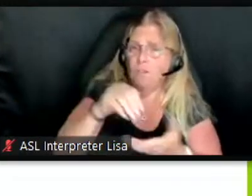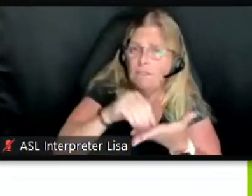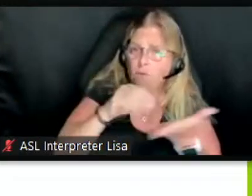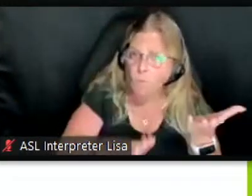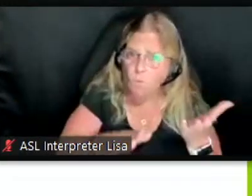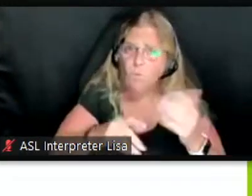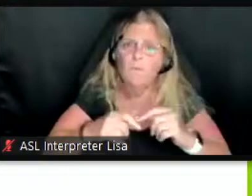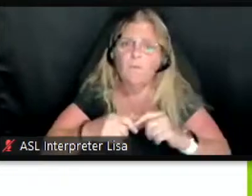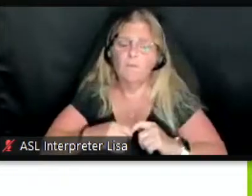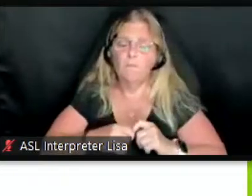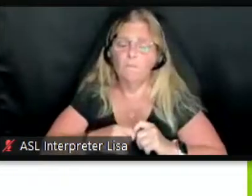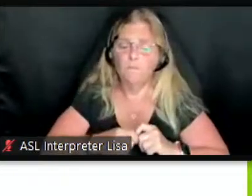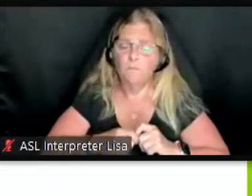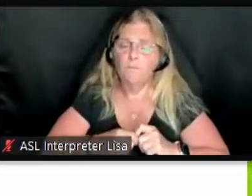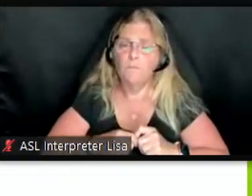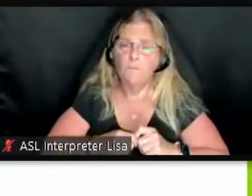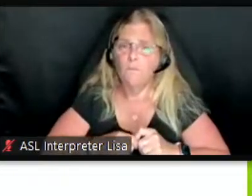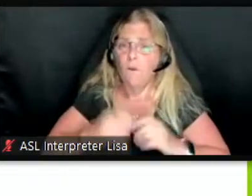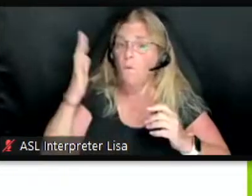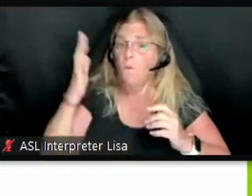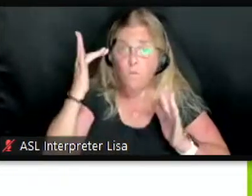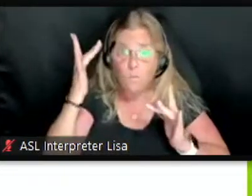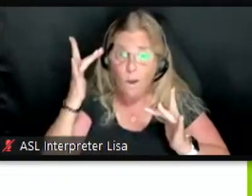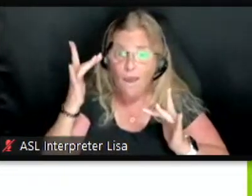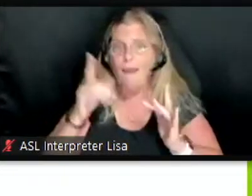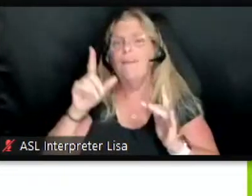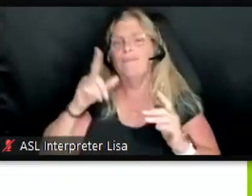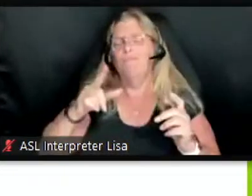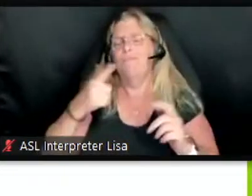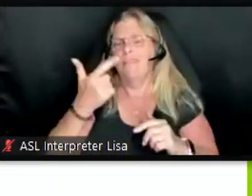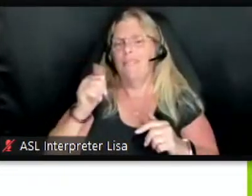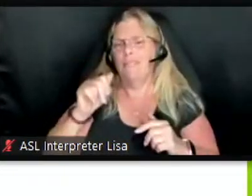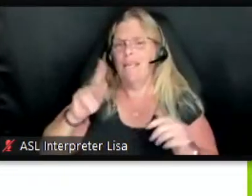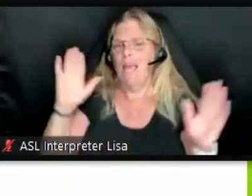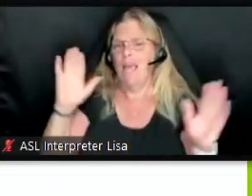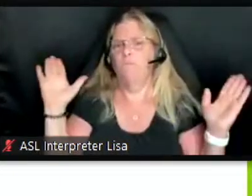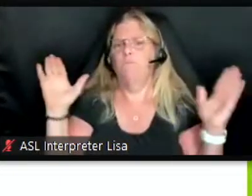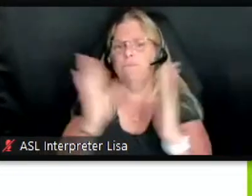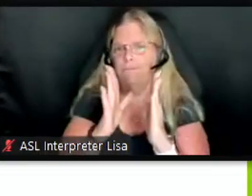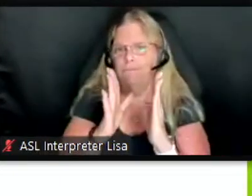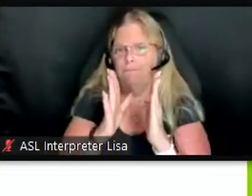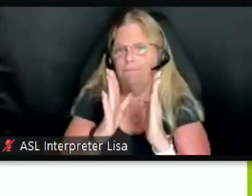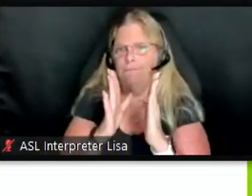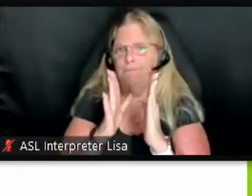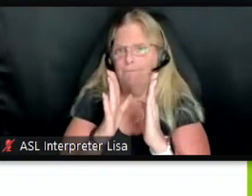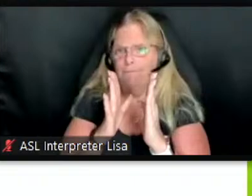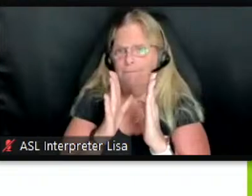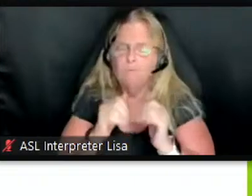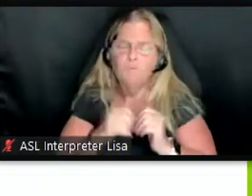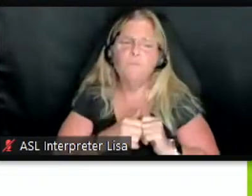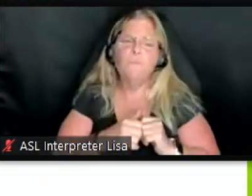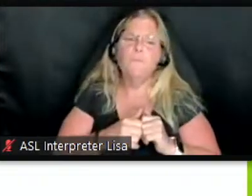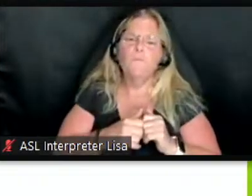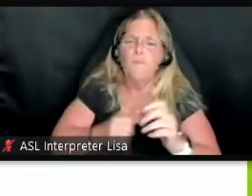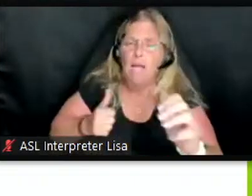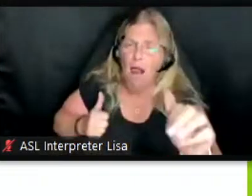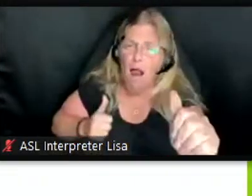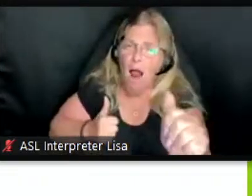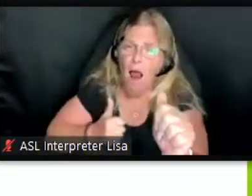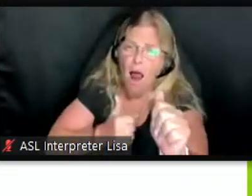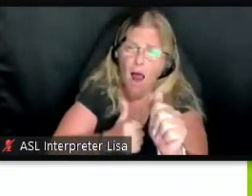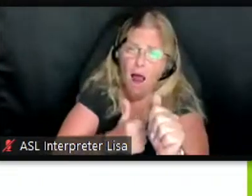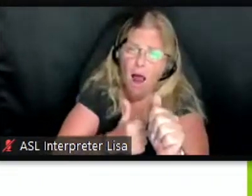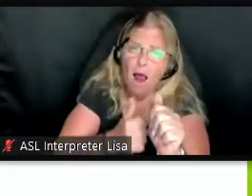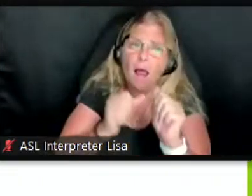expertise to narrow the gap. We're also looking at the ethical pieces, the social emotional learning